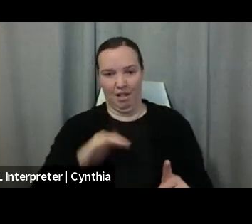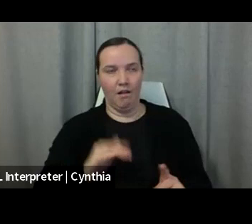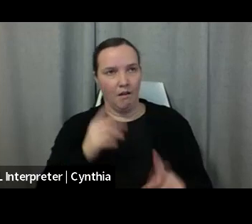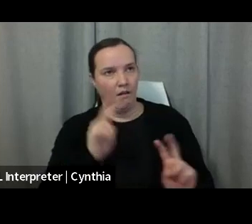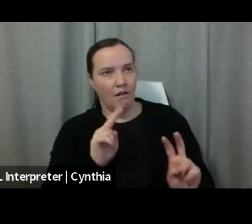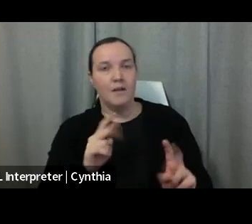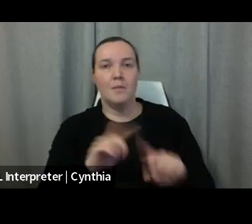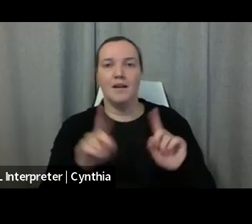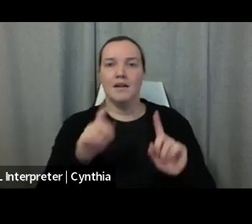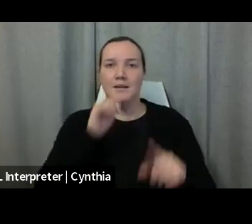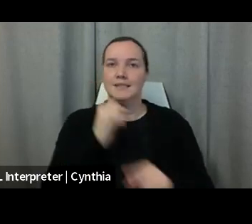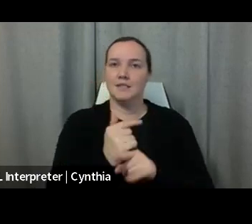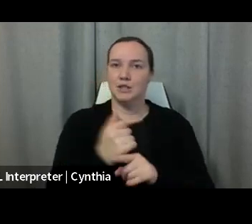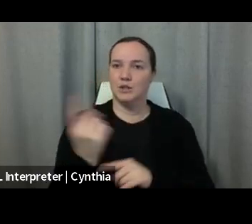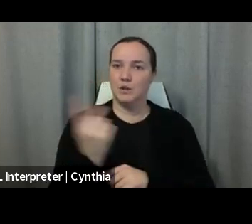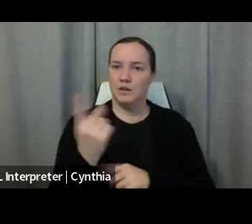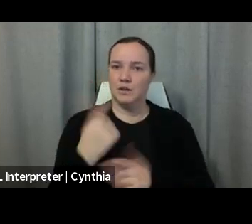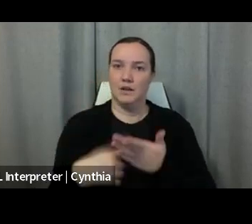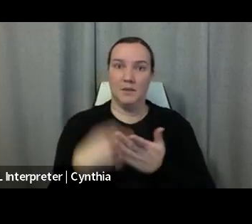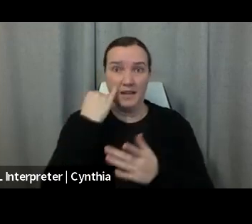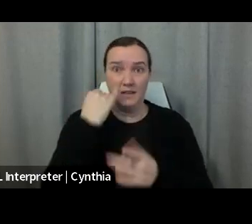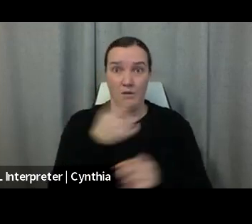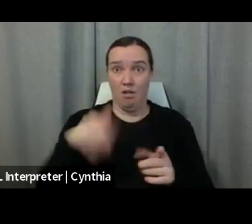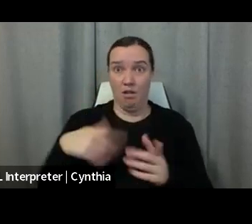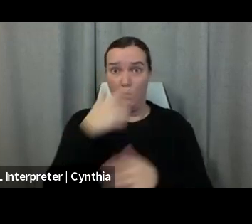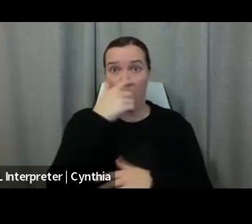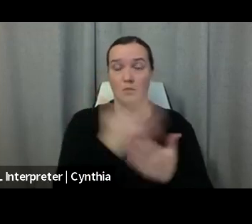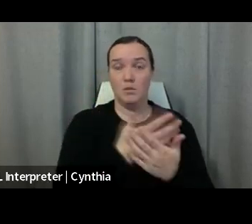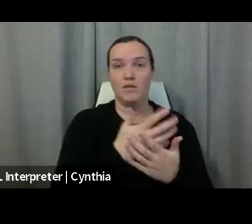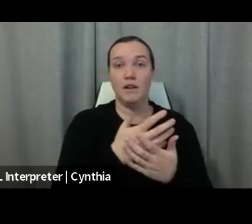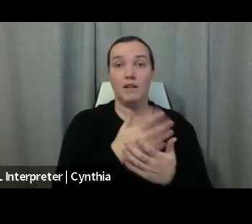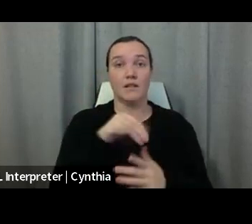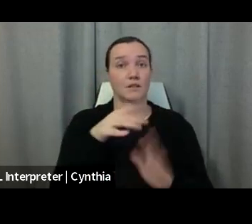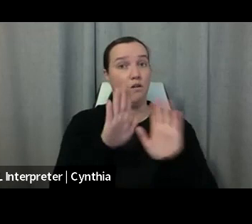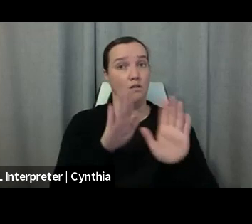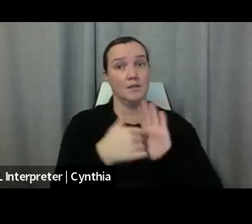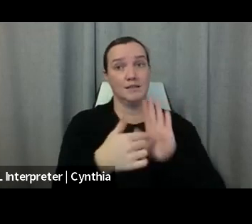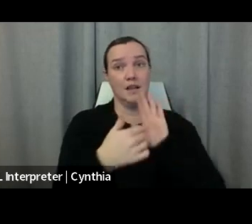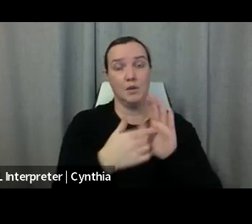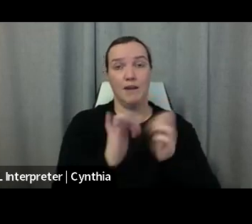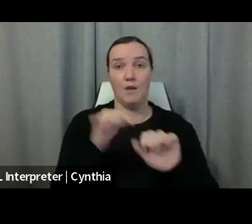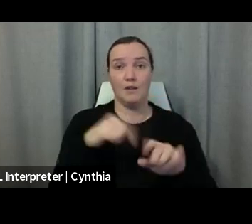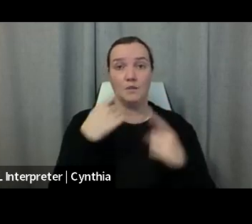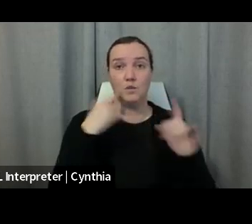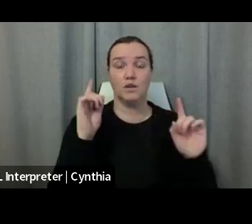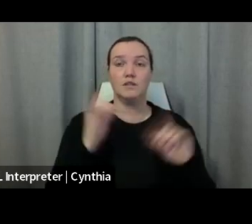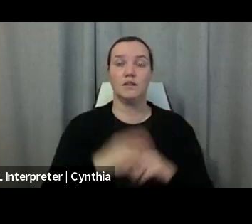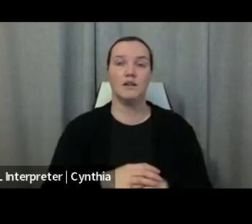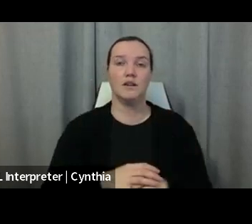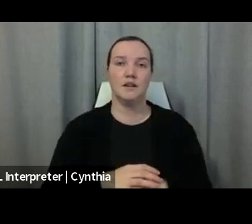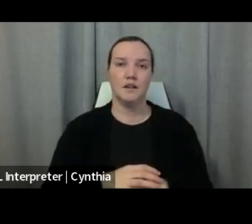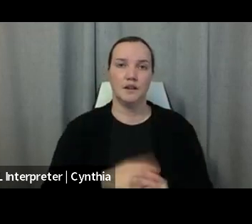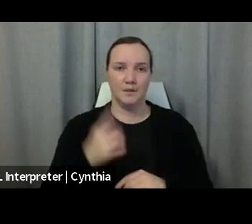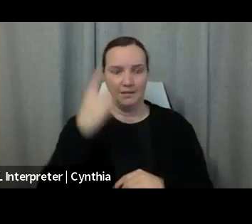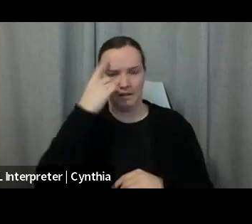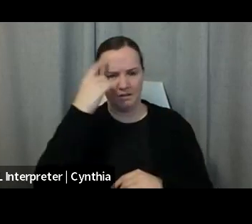that if anybody, you know, in the industry, if you have not seen that, that's a great example of seeing how that all works. And this idea that you think that you are losing